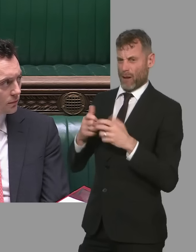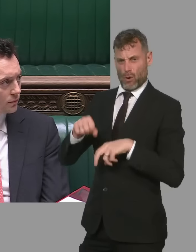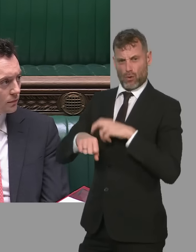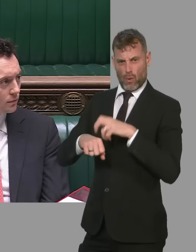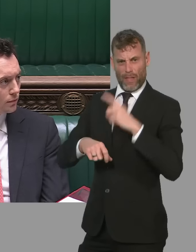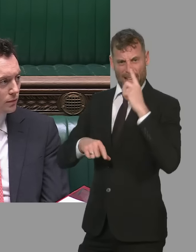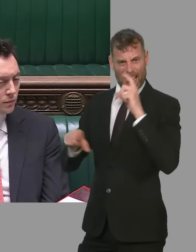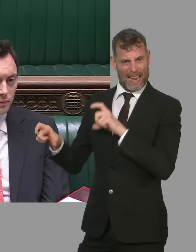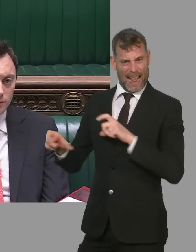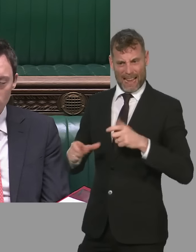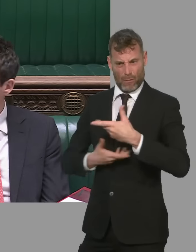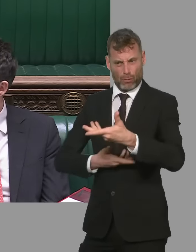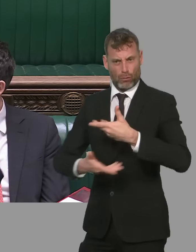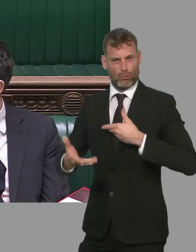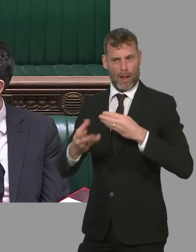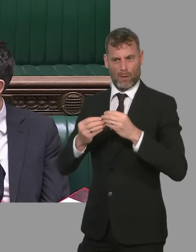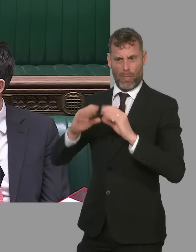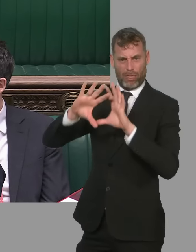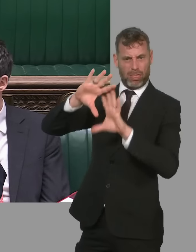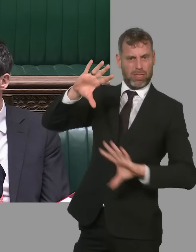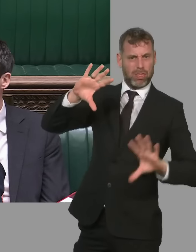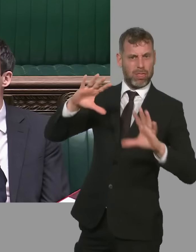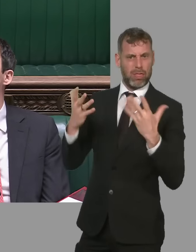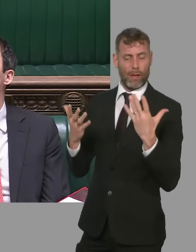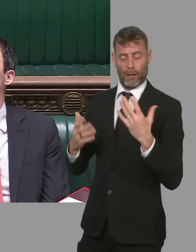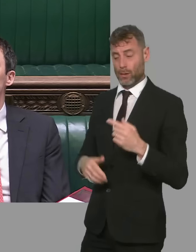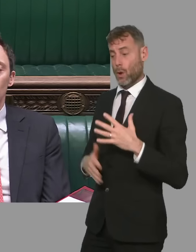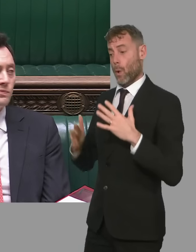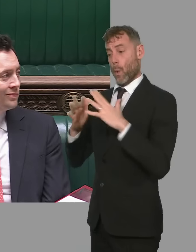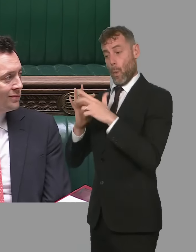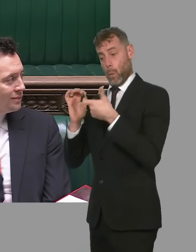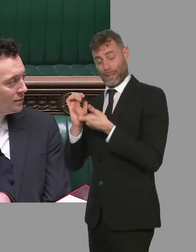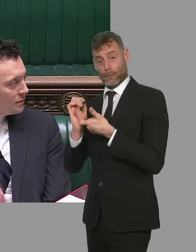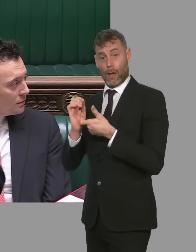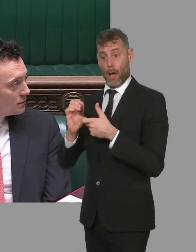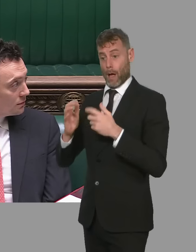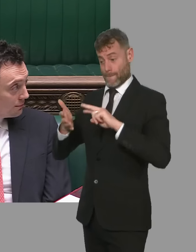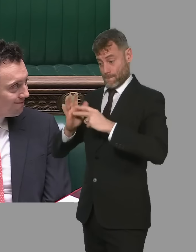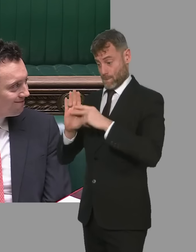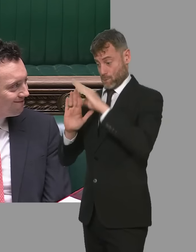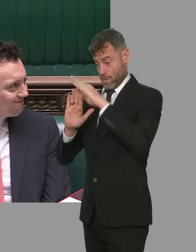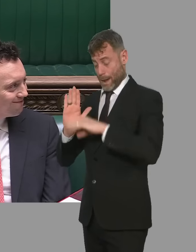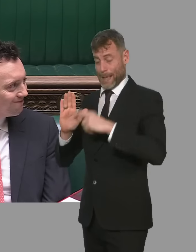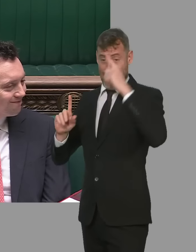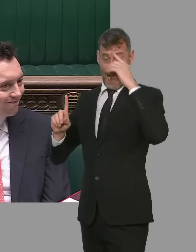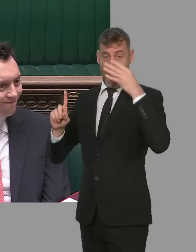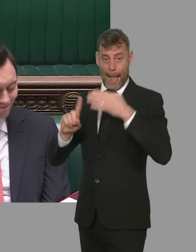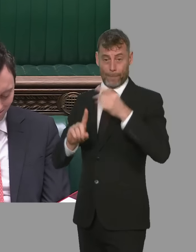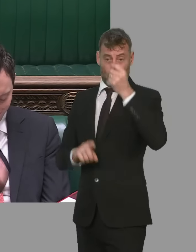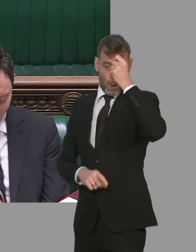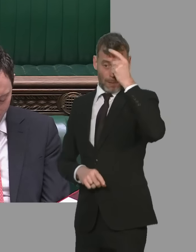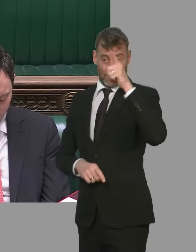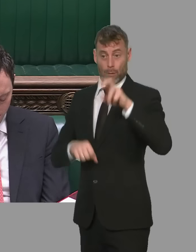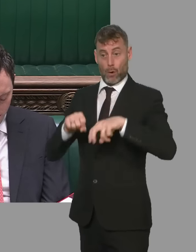Windsor framework is seeking to do. But the government is negotiating an SPS agreement with the EU, which has been widely welcomed by all parties across